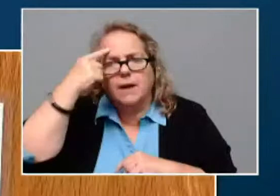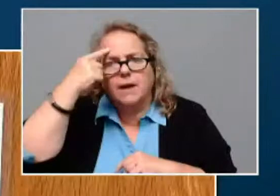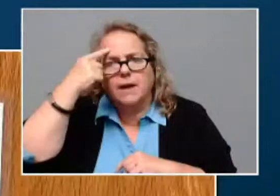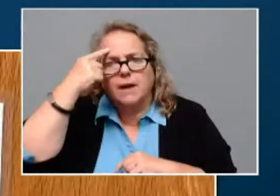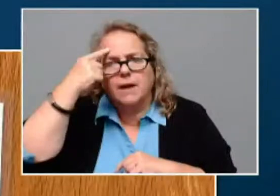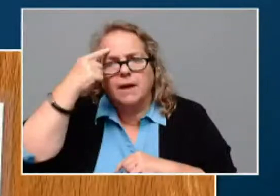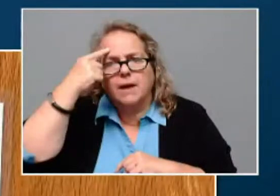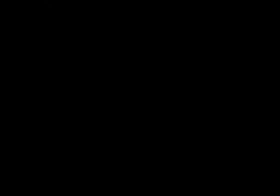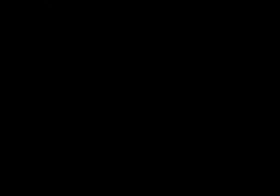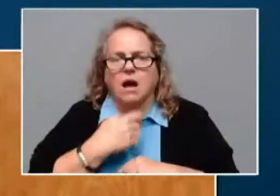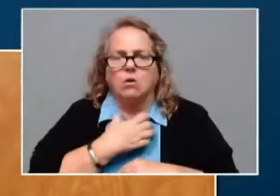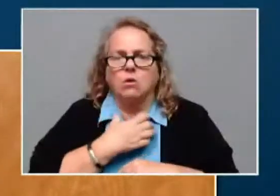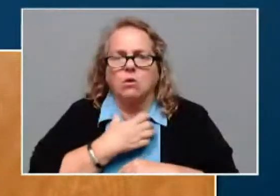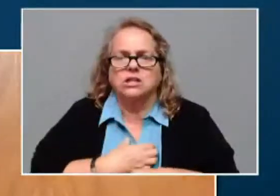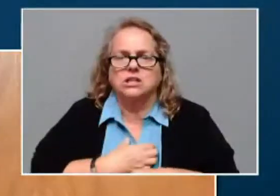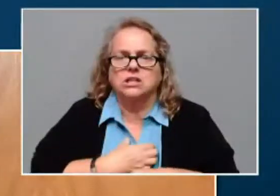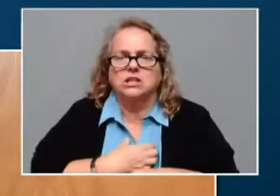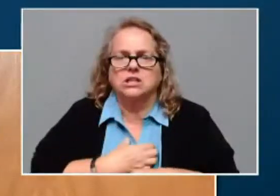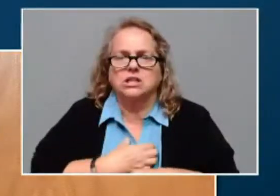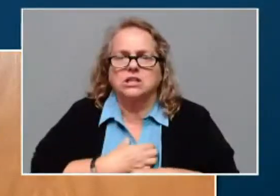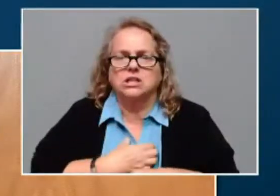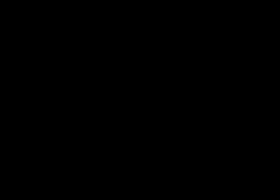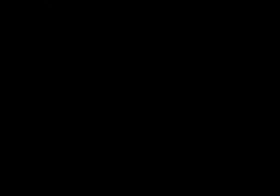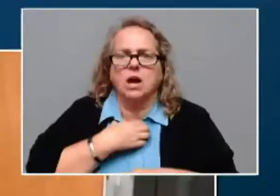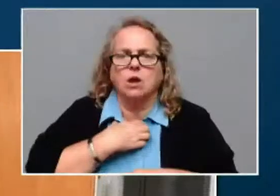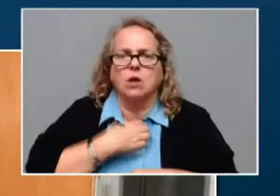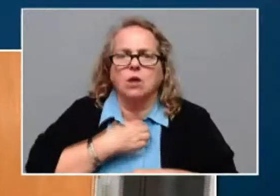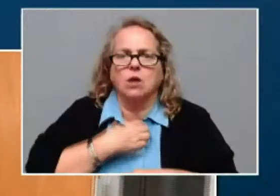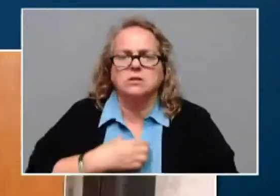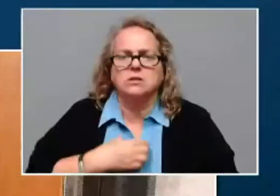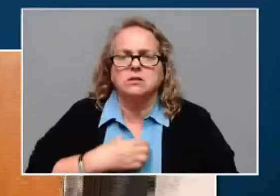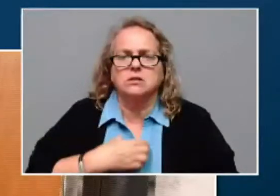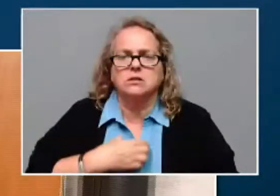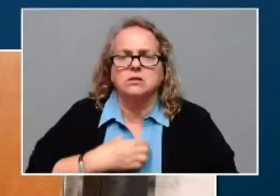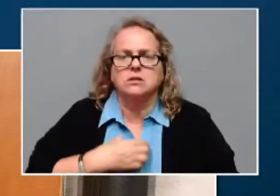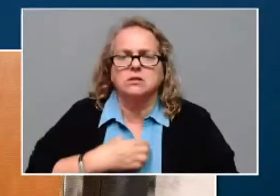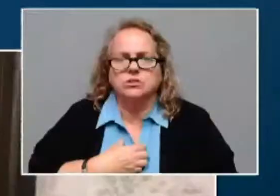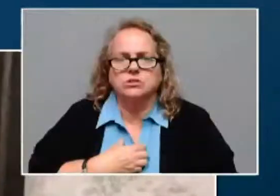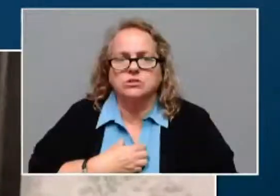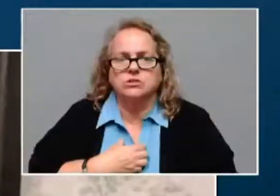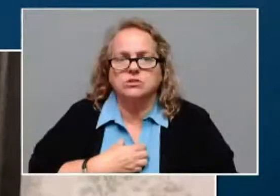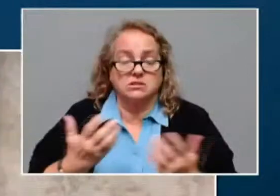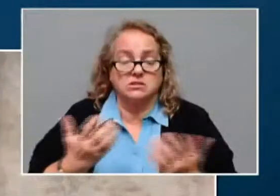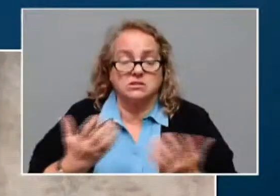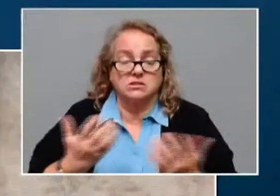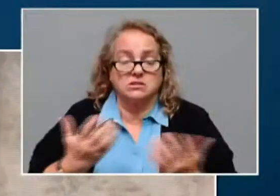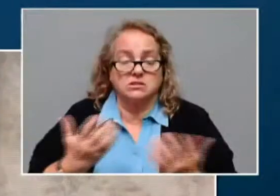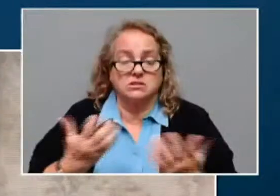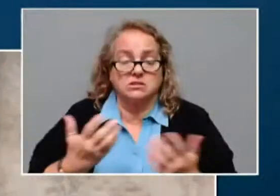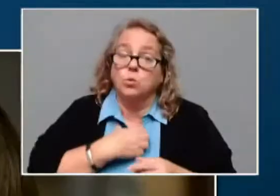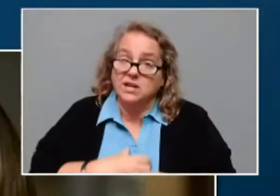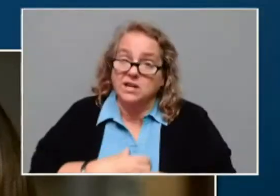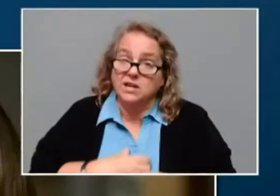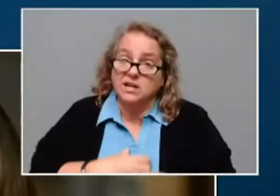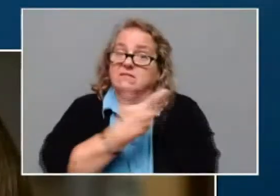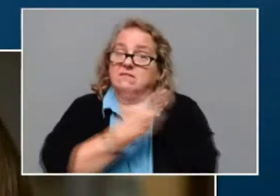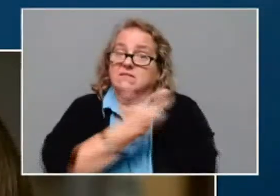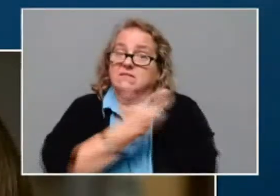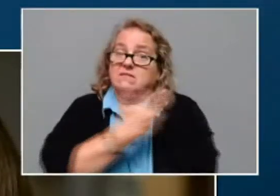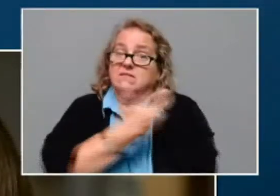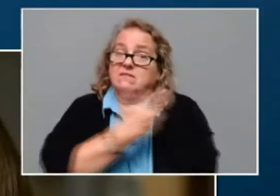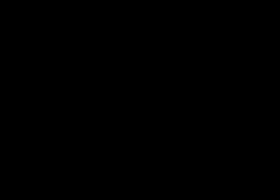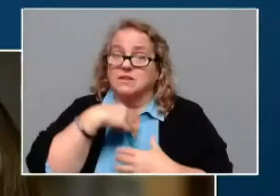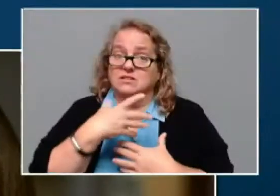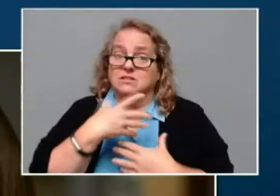too late. When our patients are in here and about to get put on a ventilator, they wish they'd gotten vaccinated. And I would tell the community,